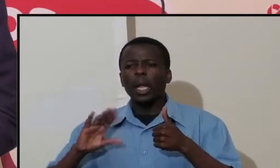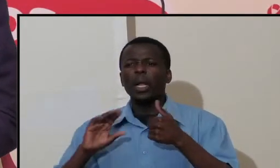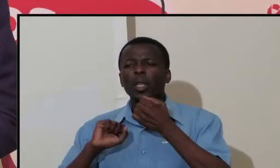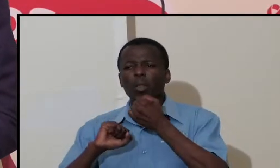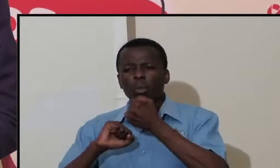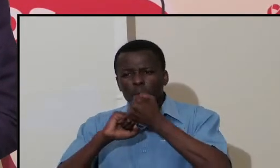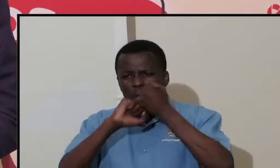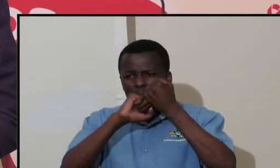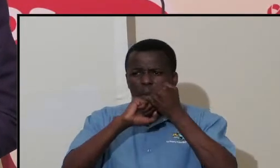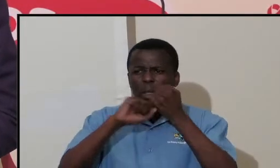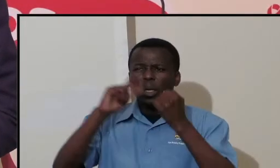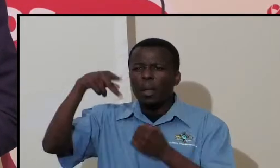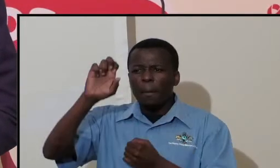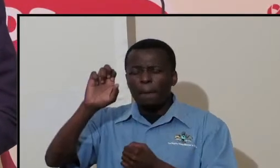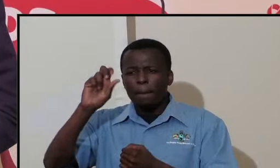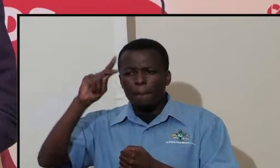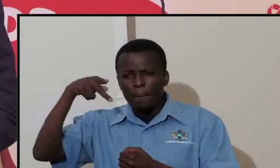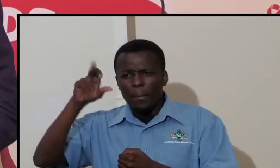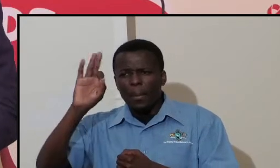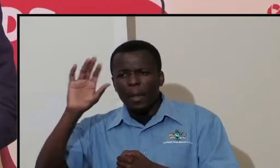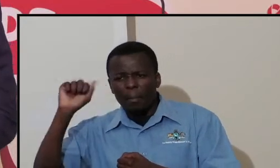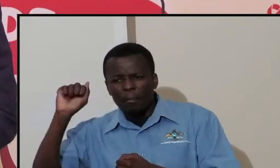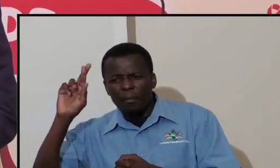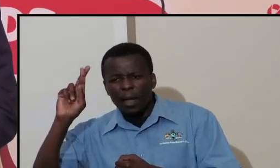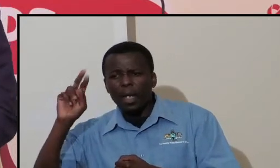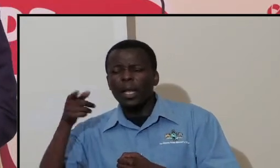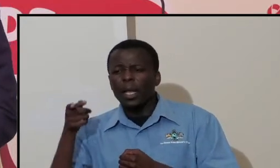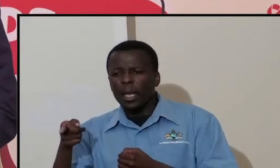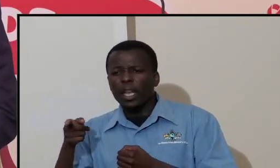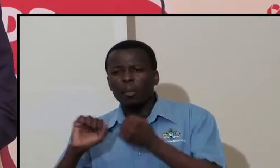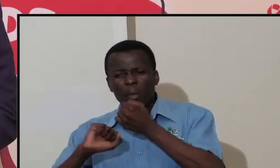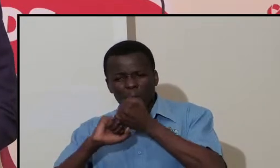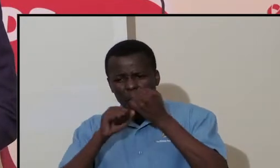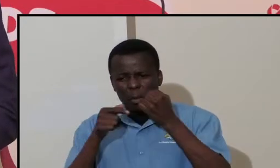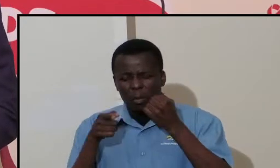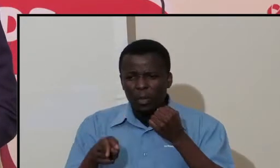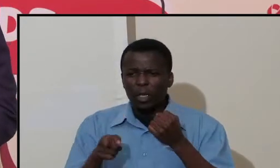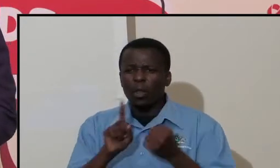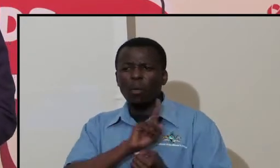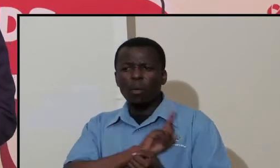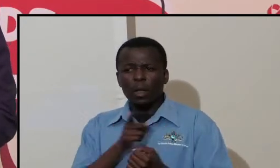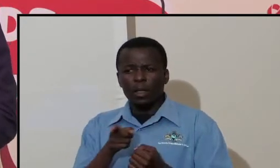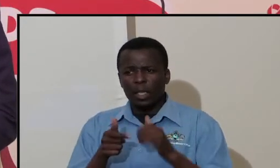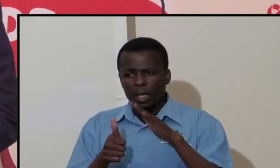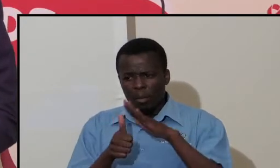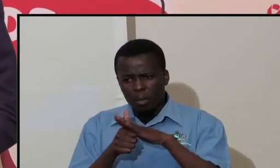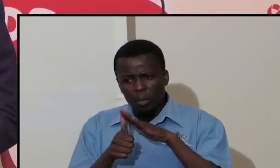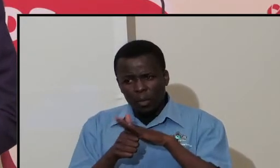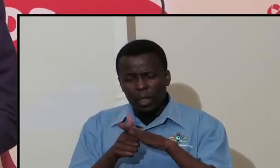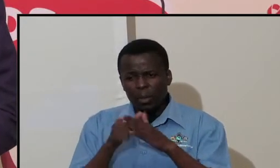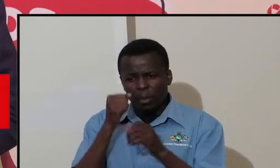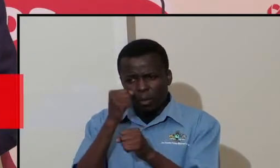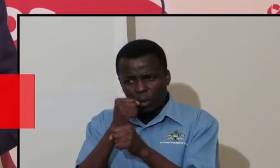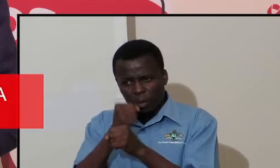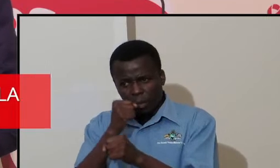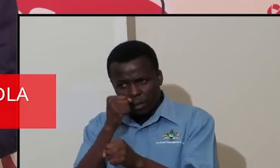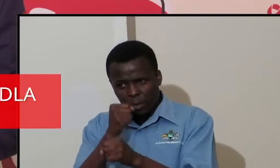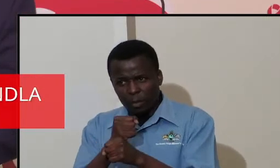PEPFAR, Global Fund, and others, have made us to work in an environment